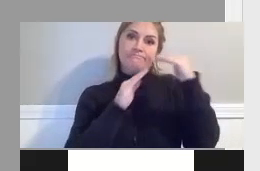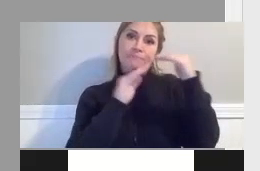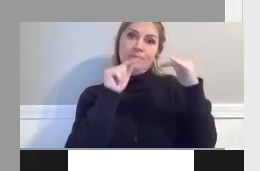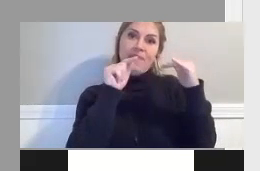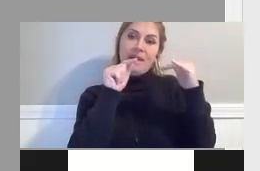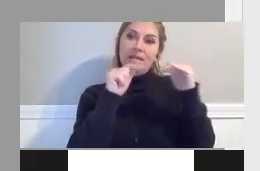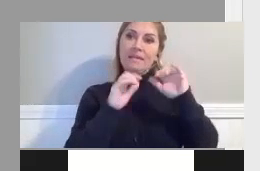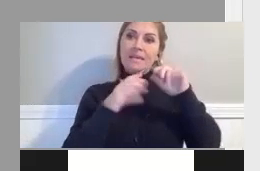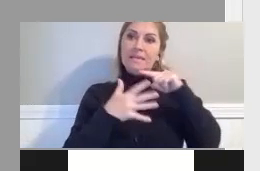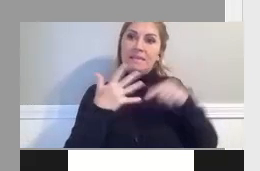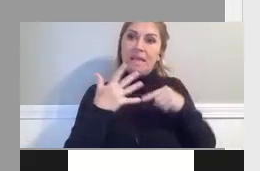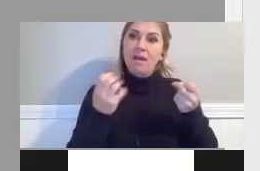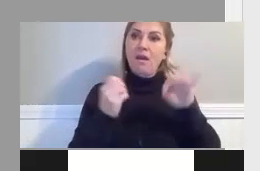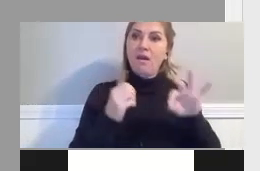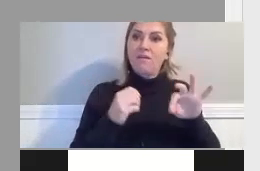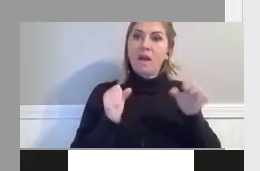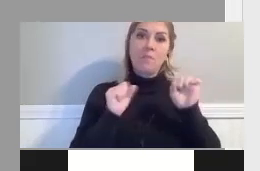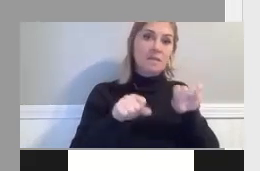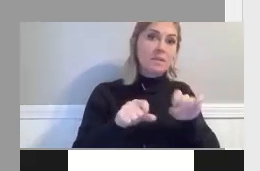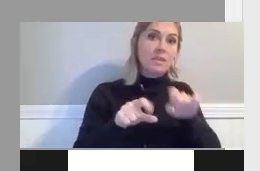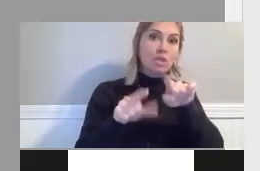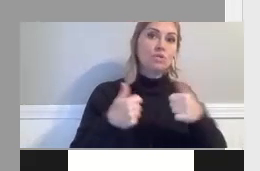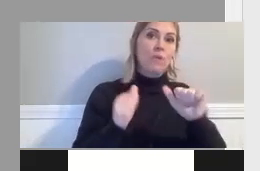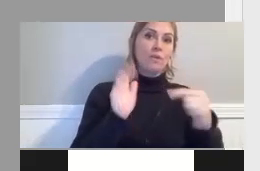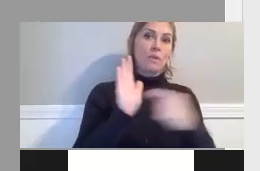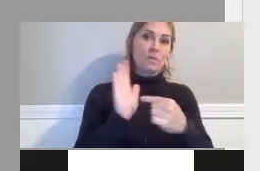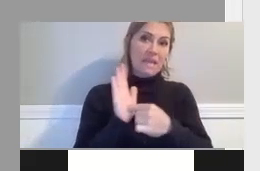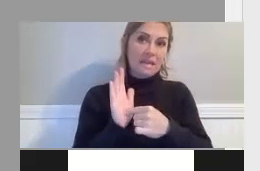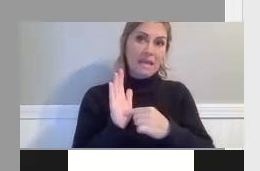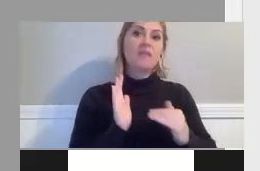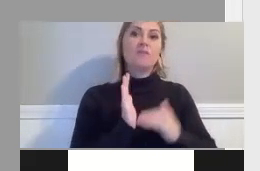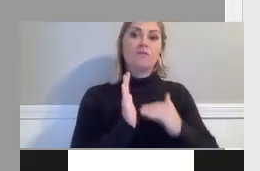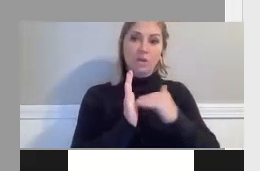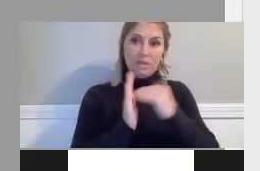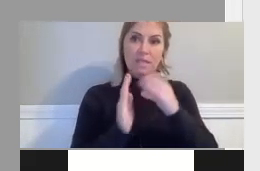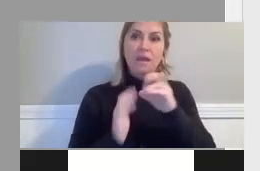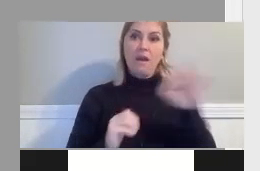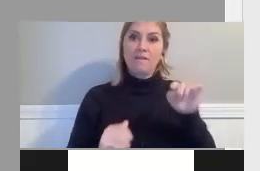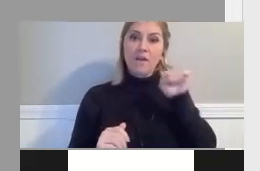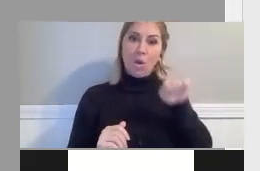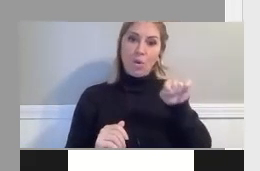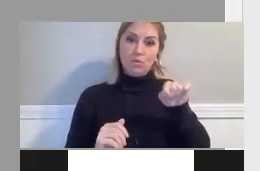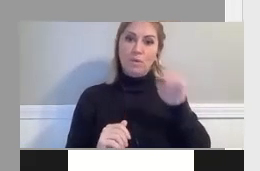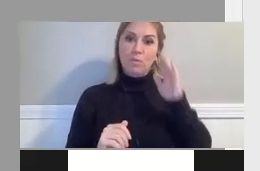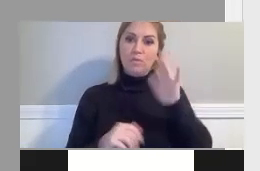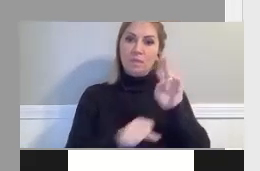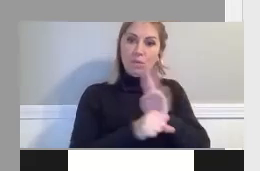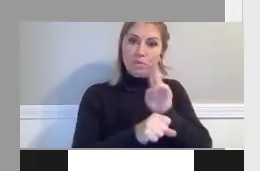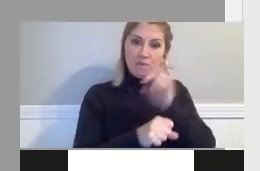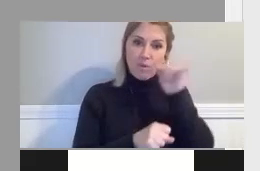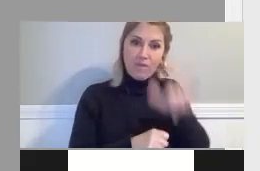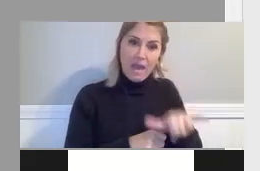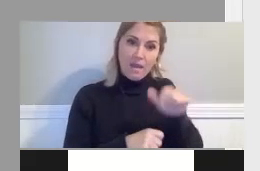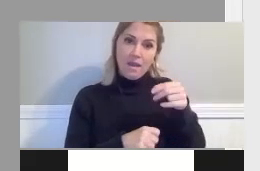set of possibilities that you're trying to represent, and the frequency over those tau values is the one that you're using in your